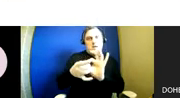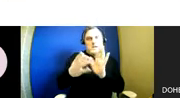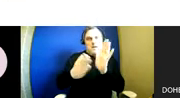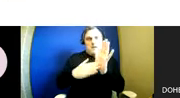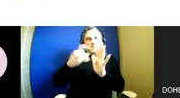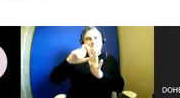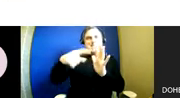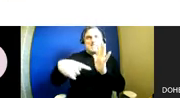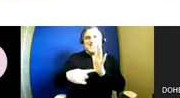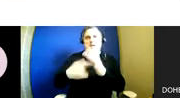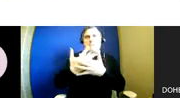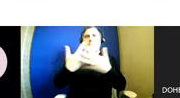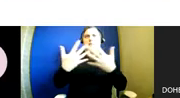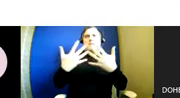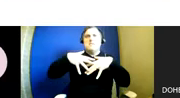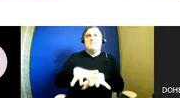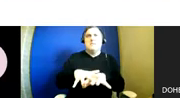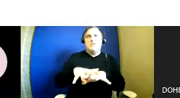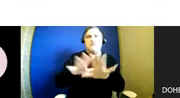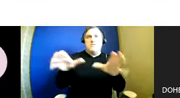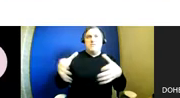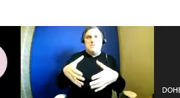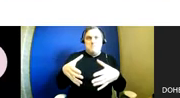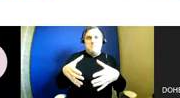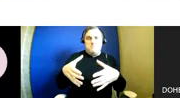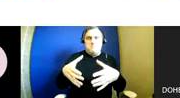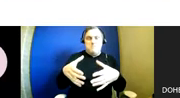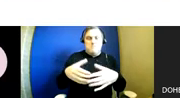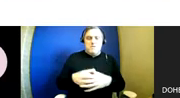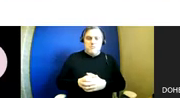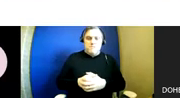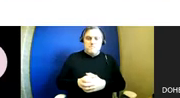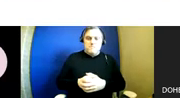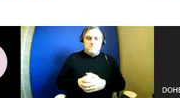stands for on the pictures. So